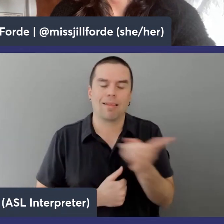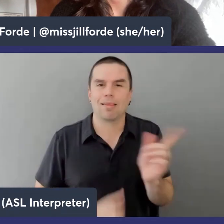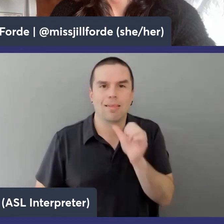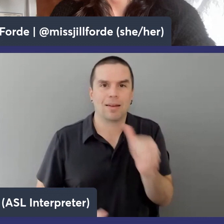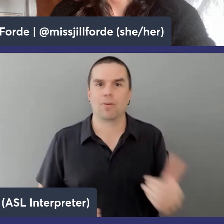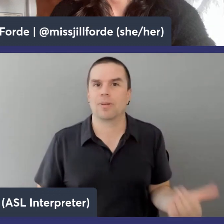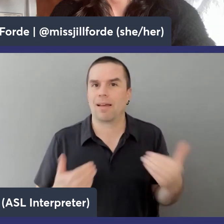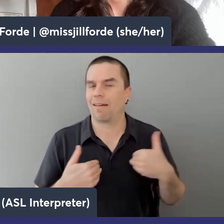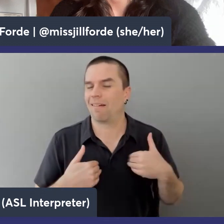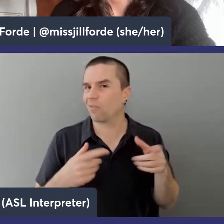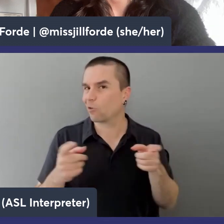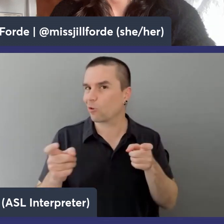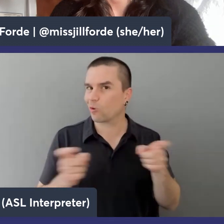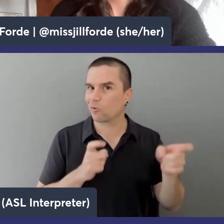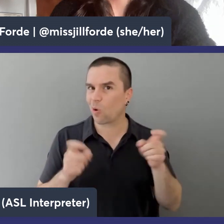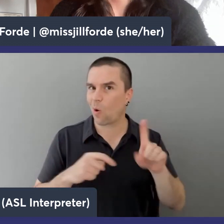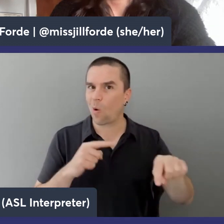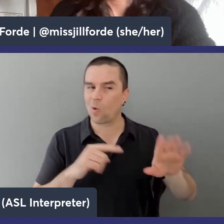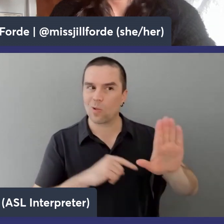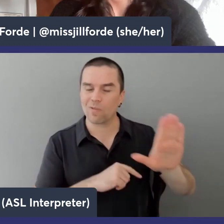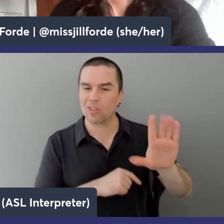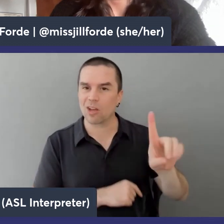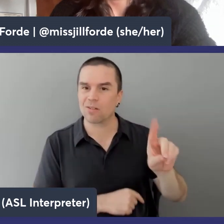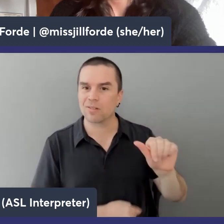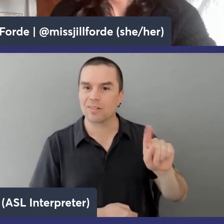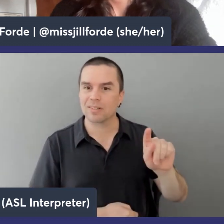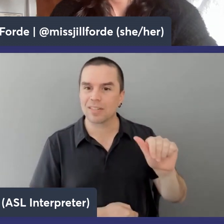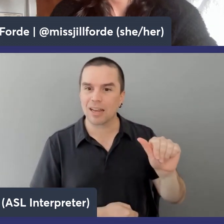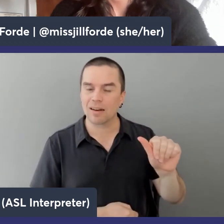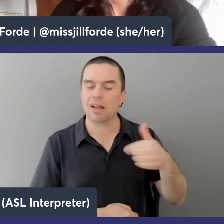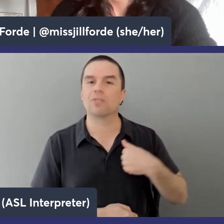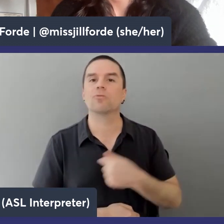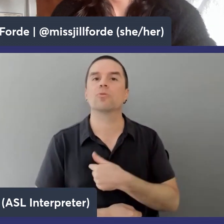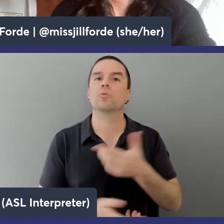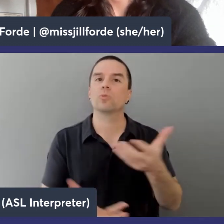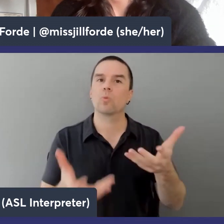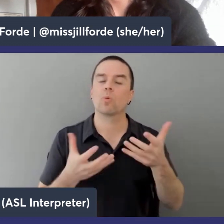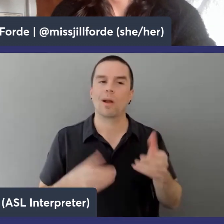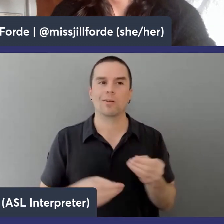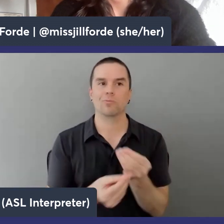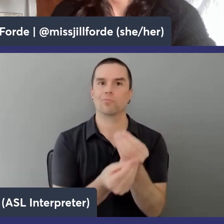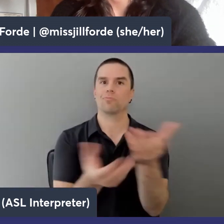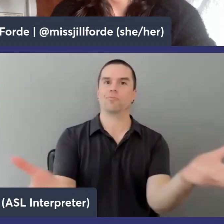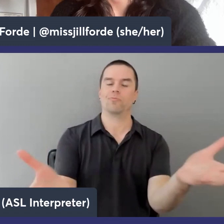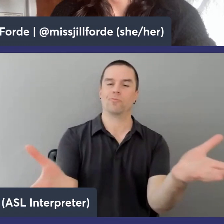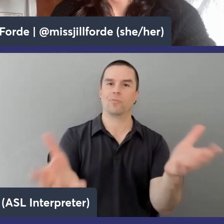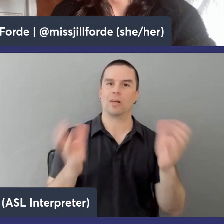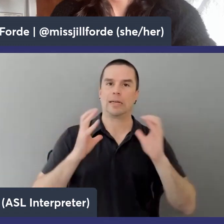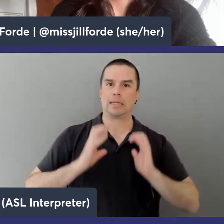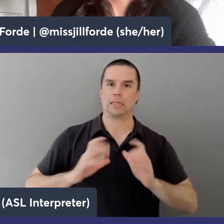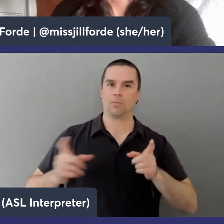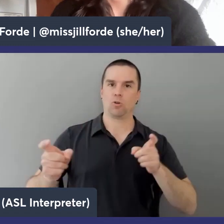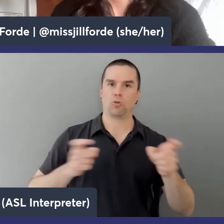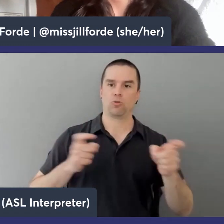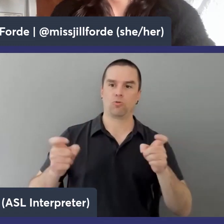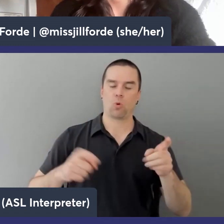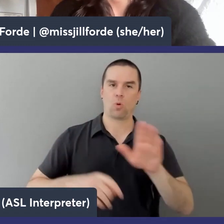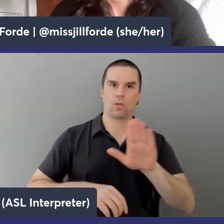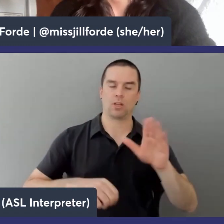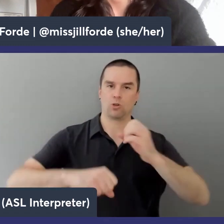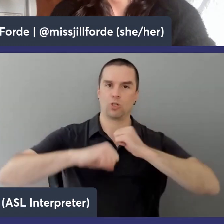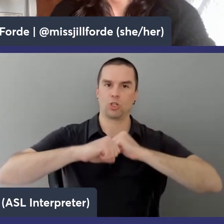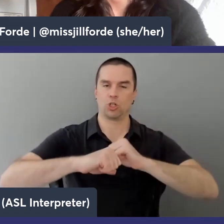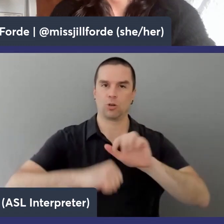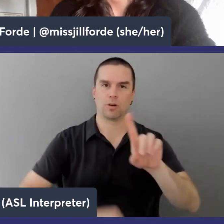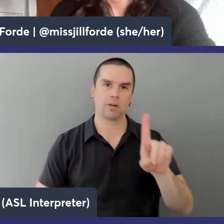have control on this data either. So we wanted to like give customers control of that security data, because there's great analytics tools